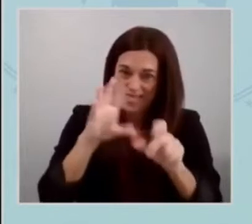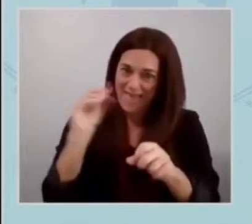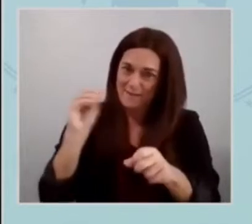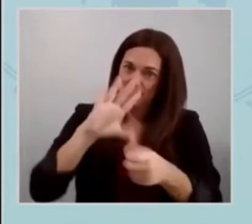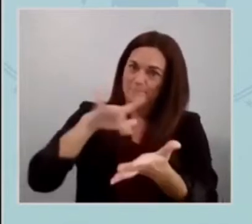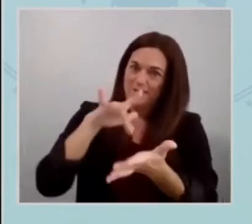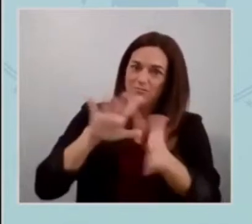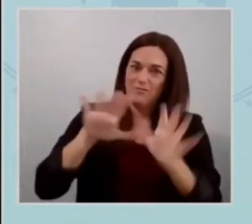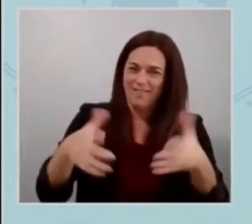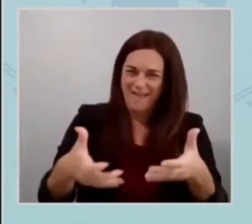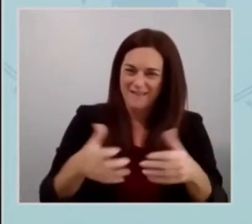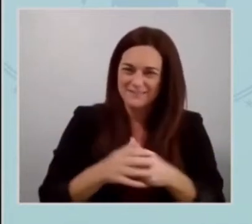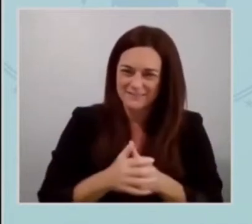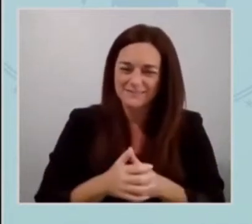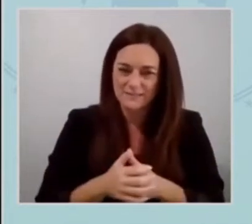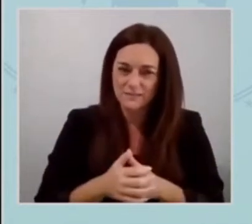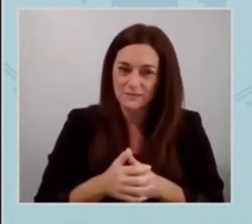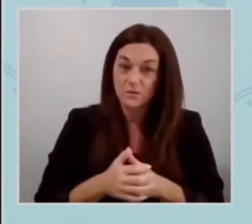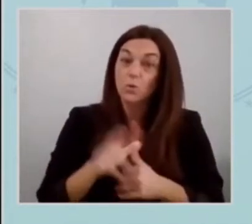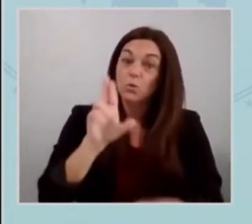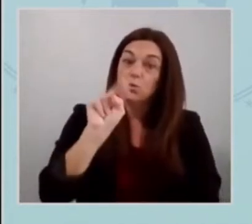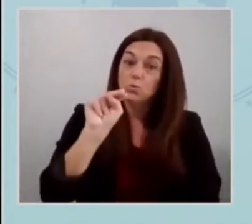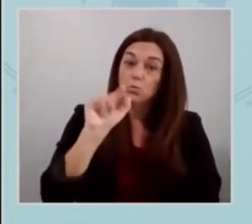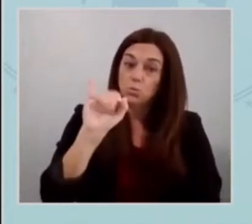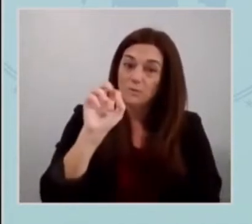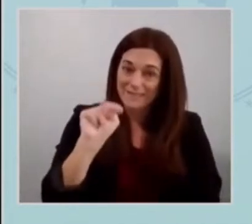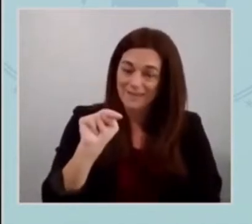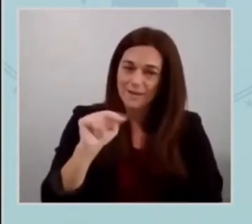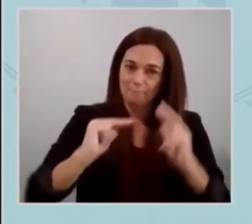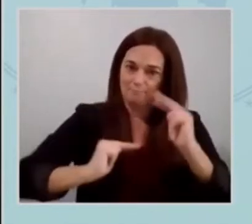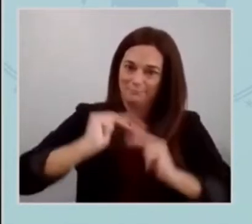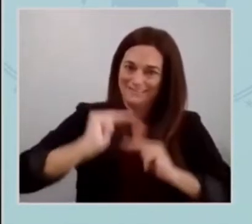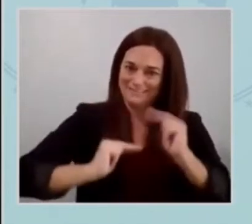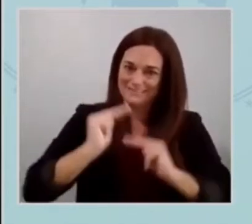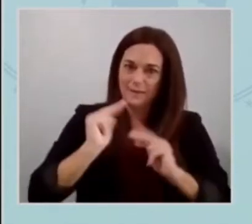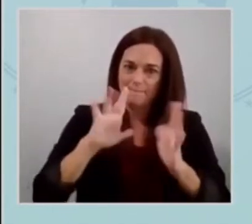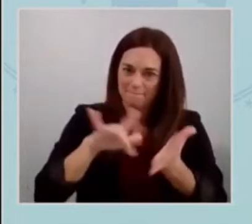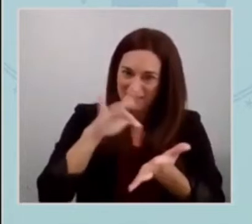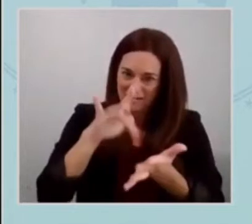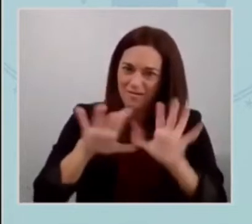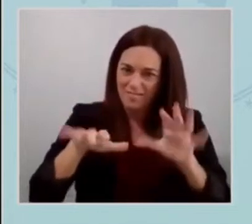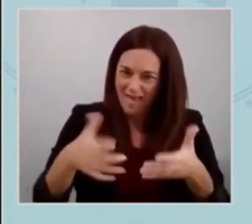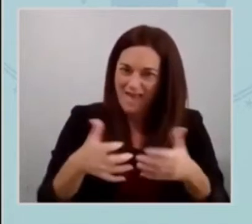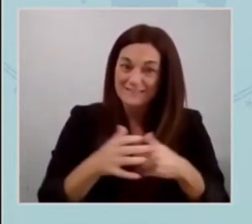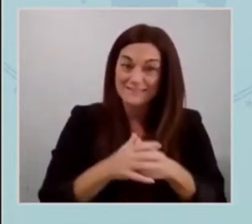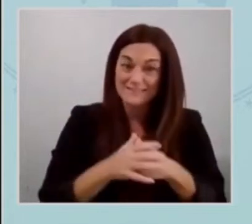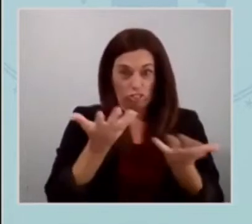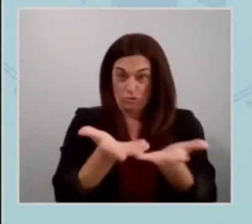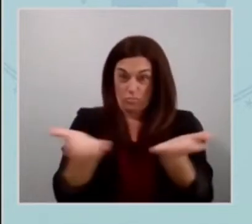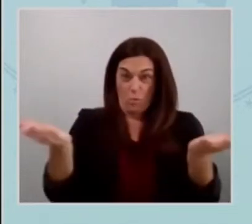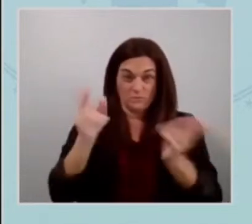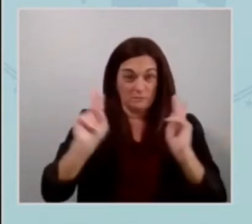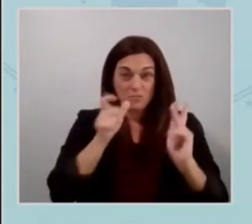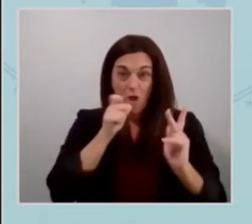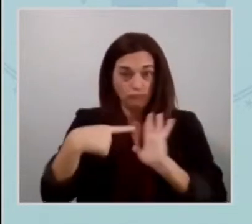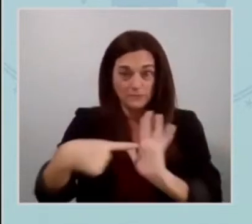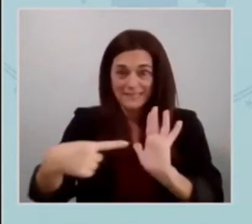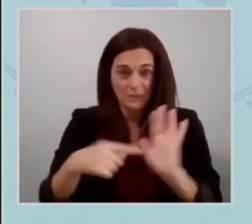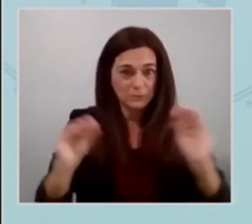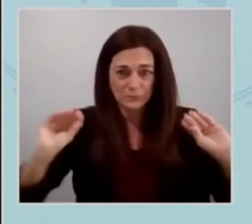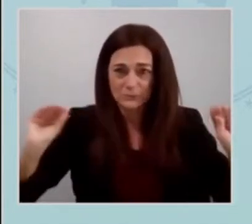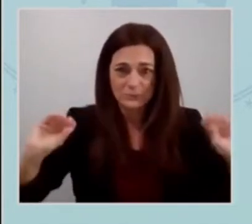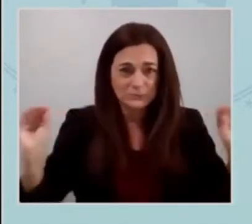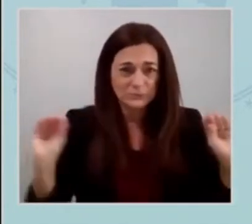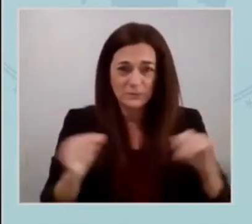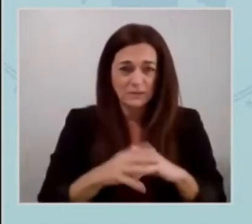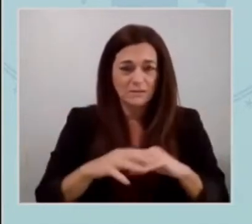America is built by the working folks and middle class. And the unions built the middle class.